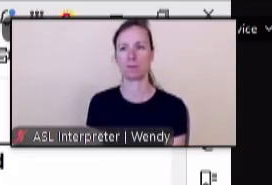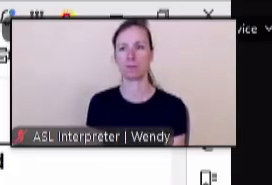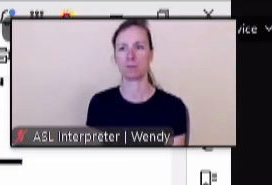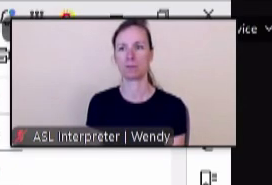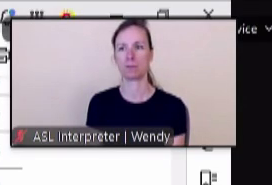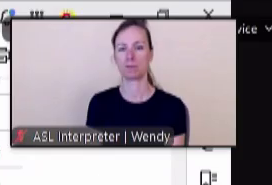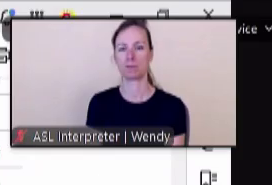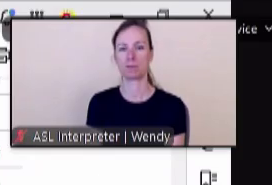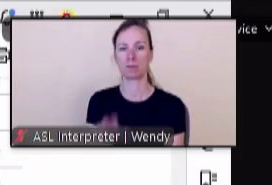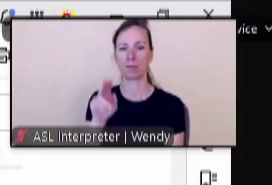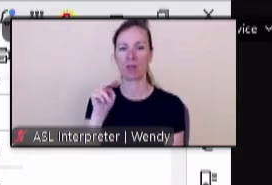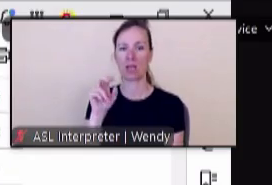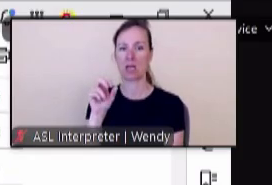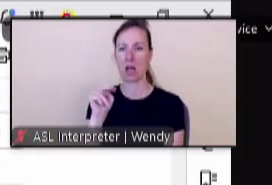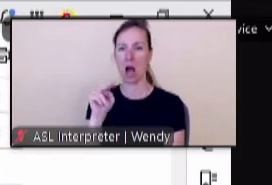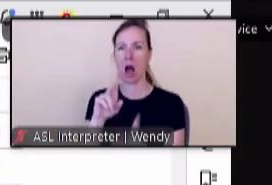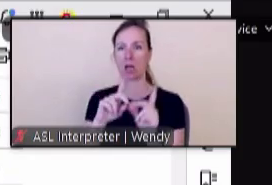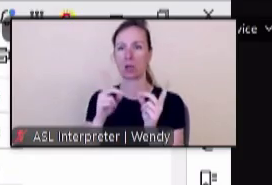non-department and miscellaneous.